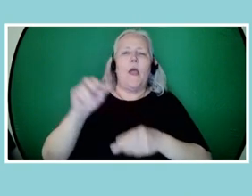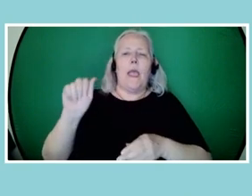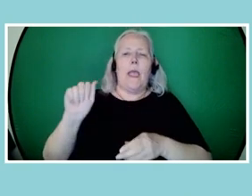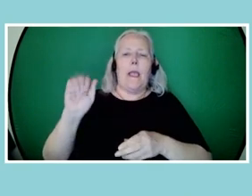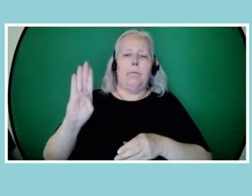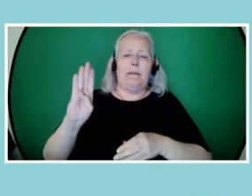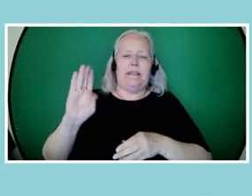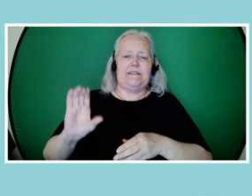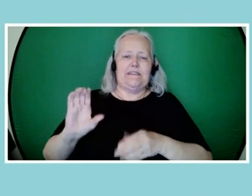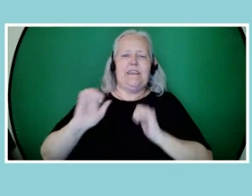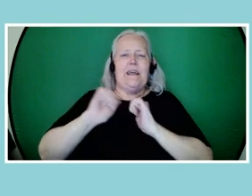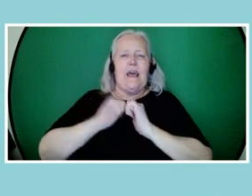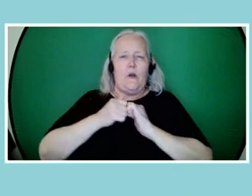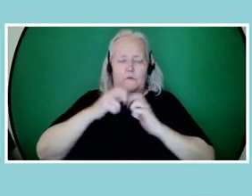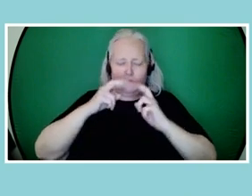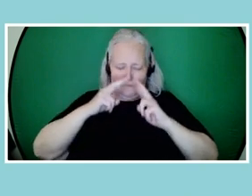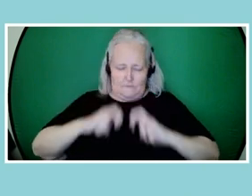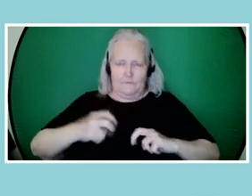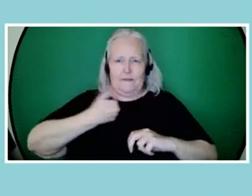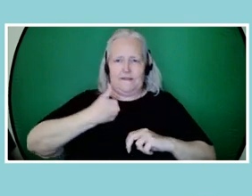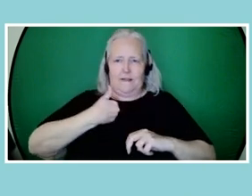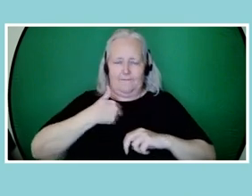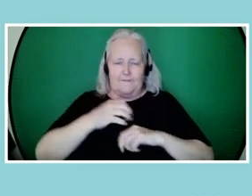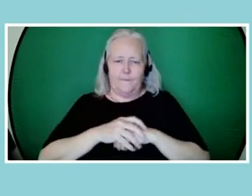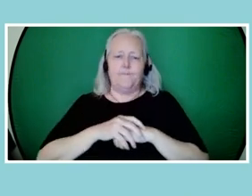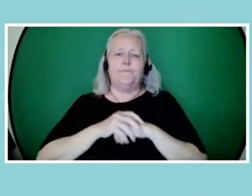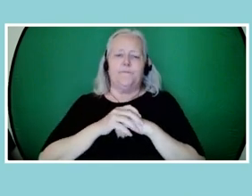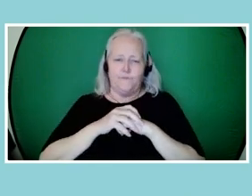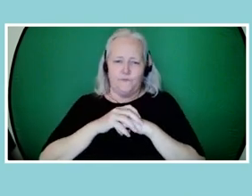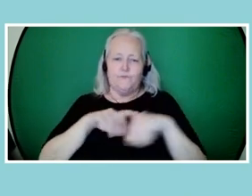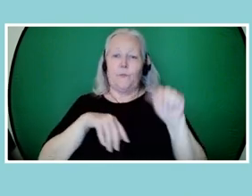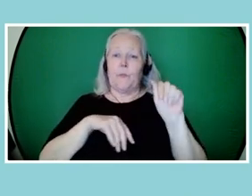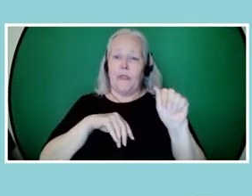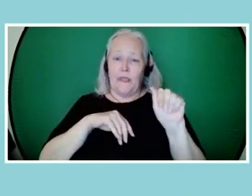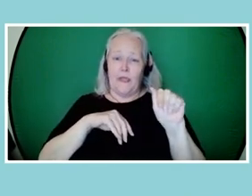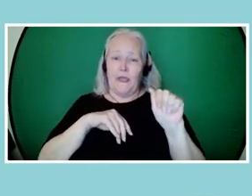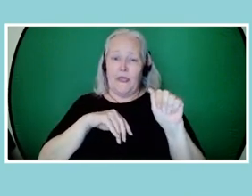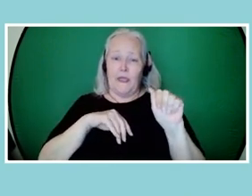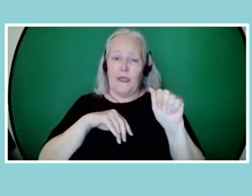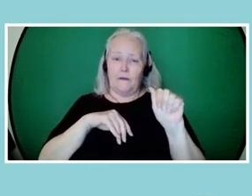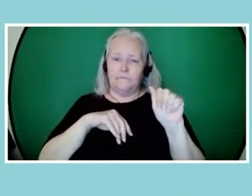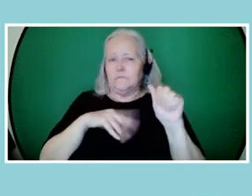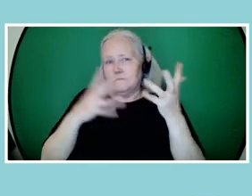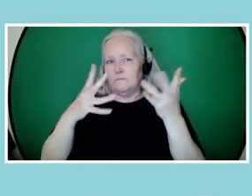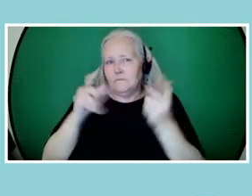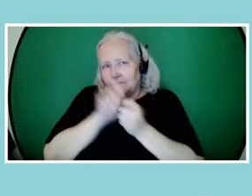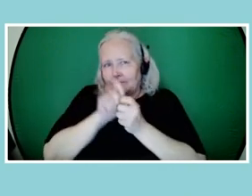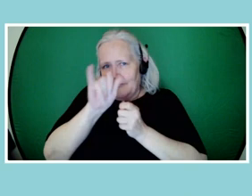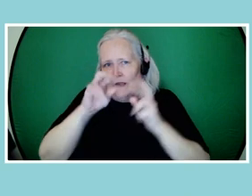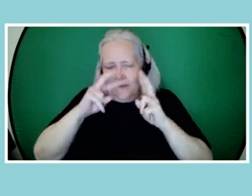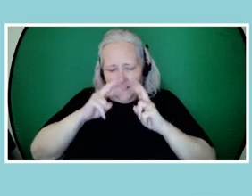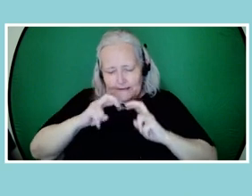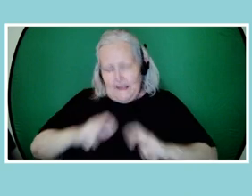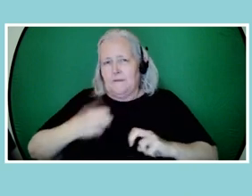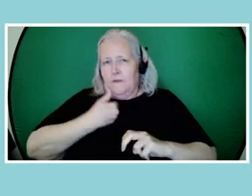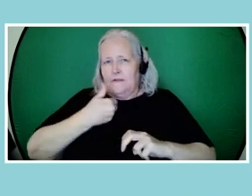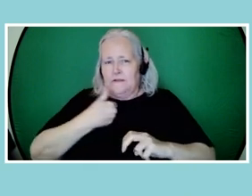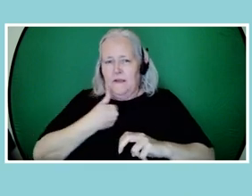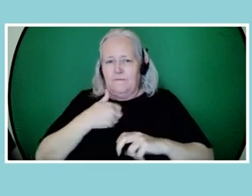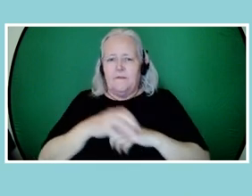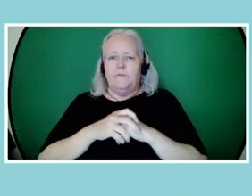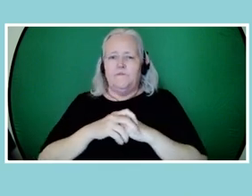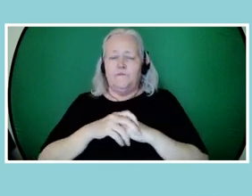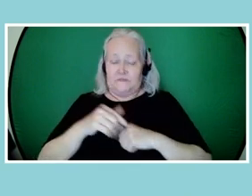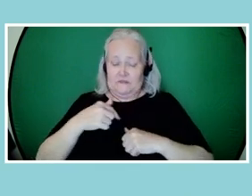please. So the ABCs. A is just assess yourself. Am I prepared to